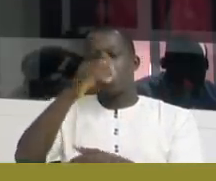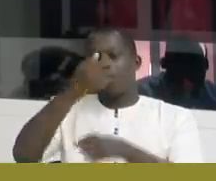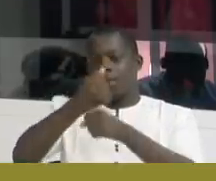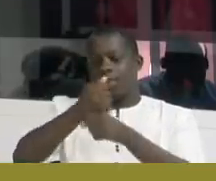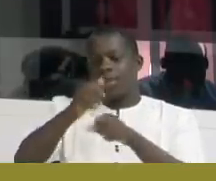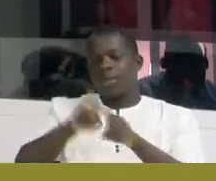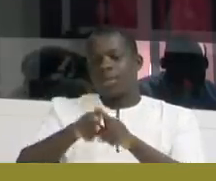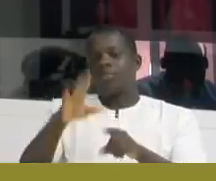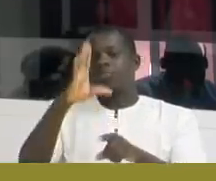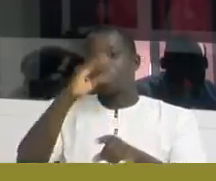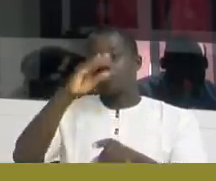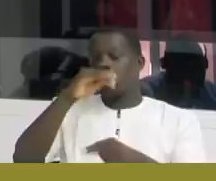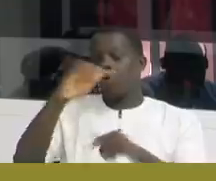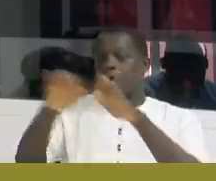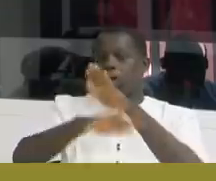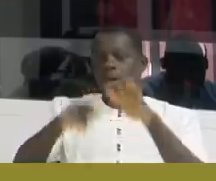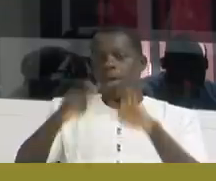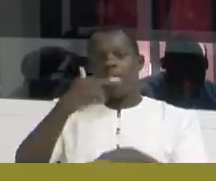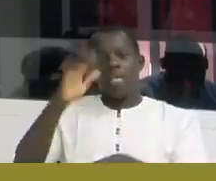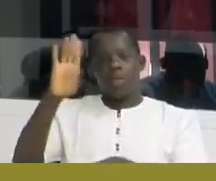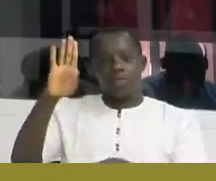what he had to say.